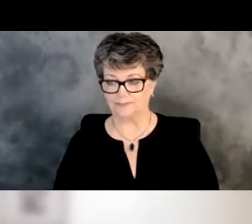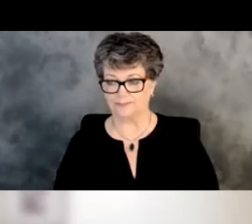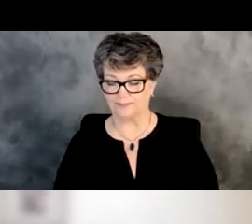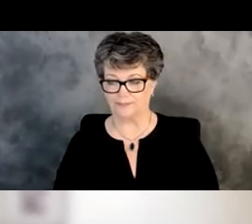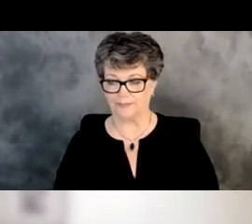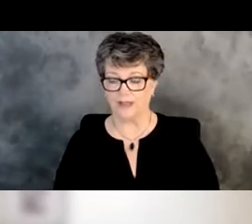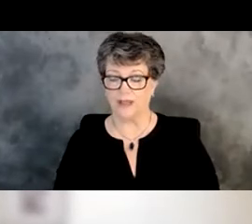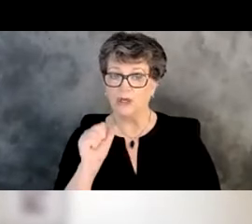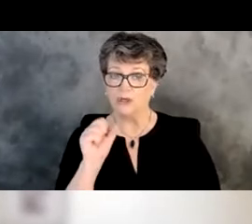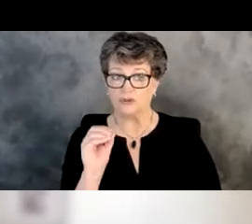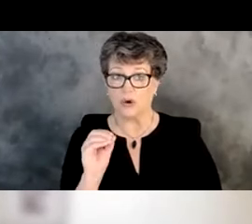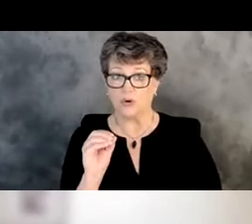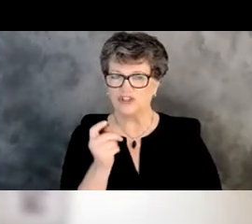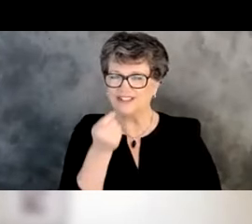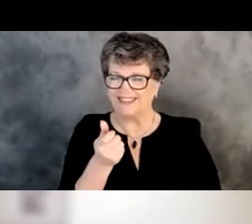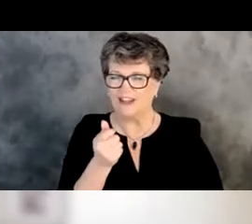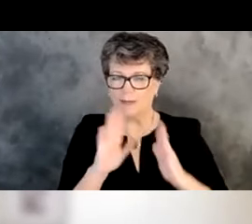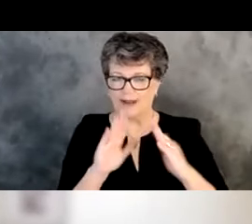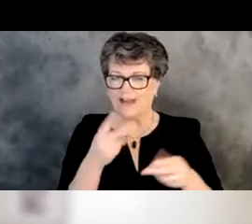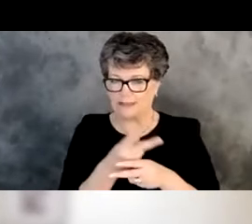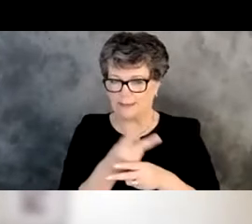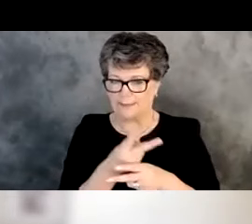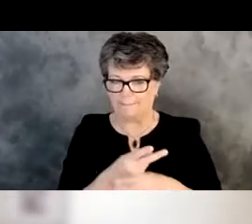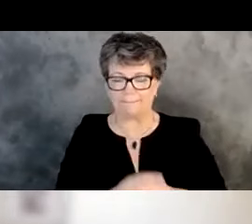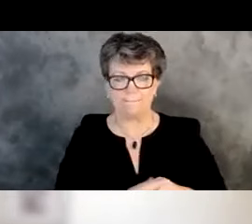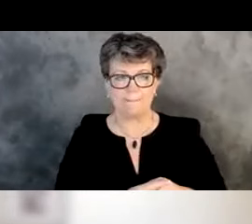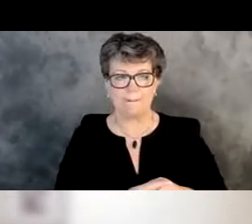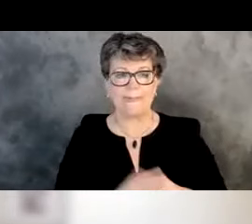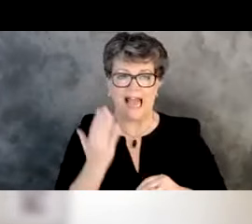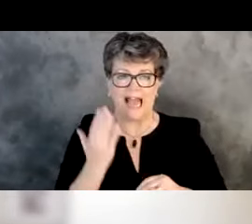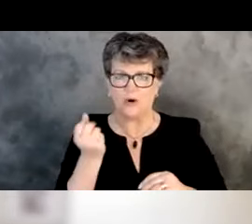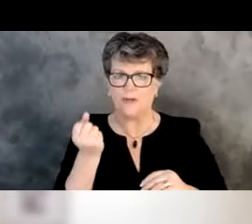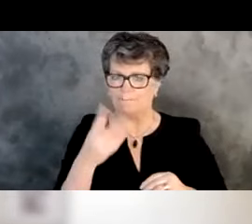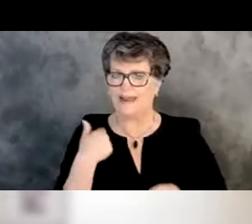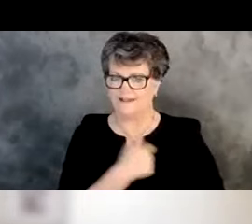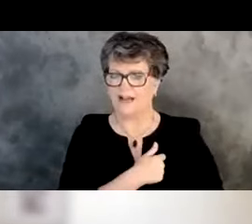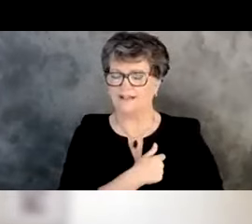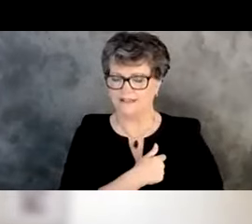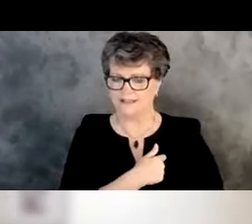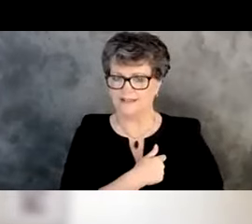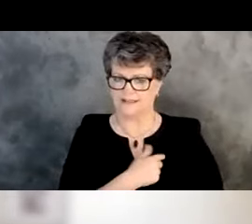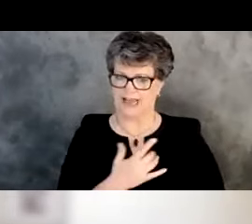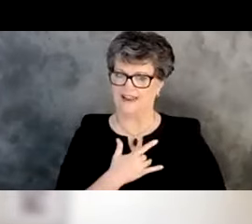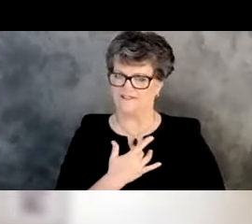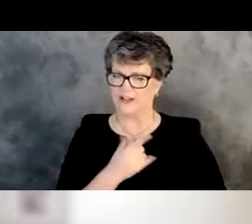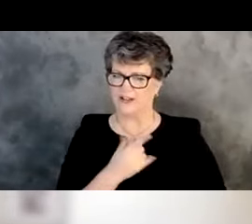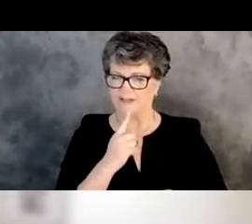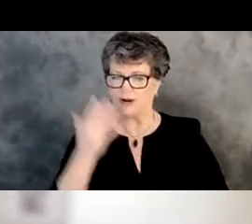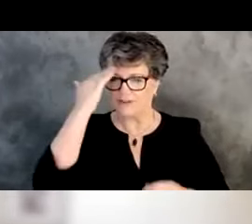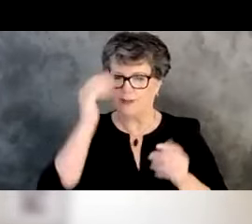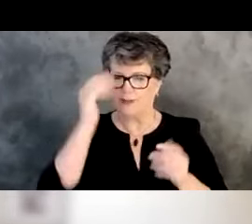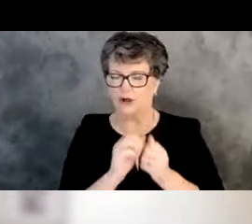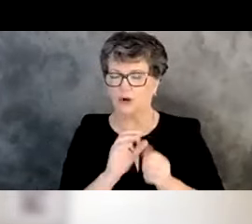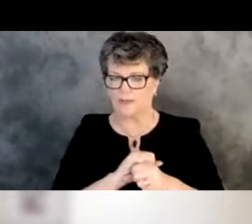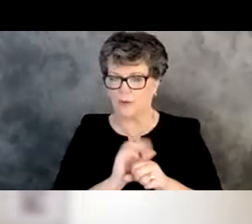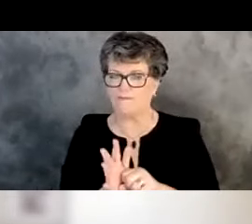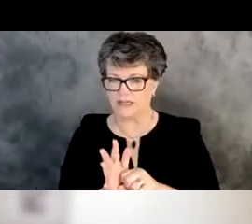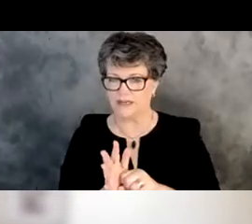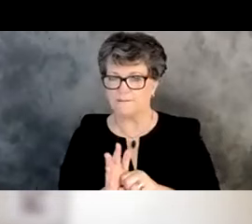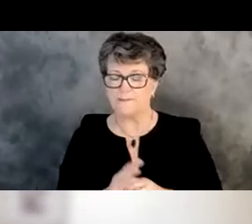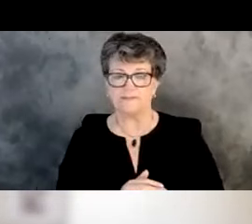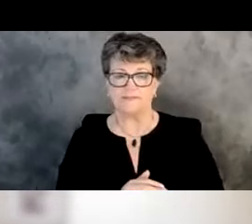So just a little bit of housekeeping. I know that a lot of us kind of feel very familiar with COVID at this point, but